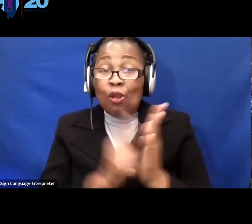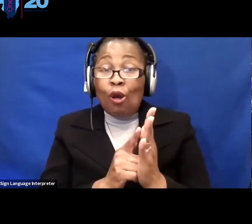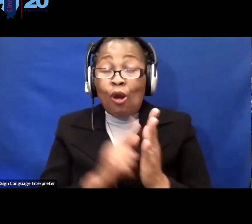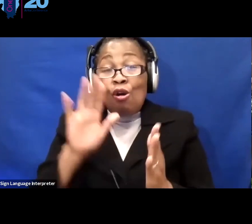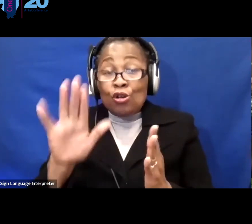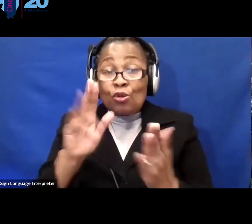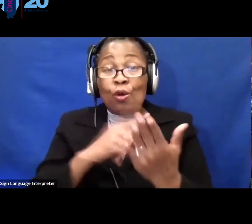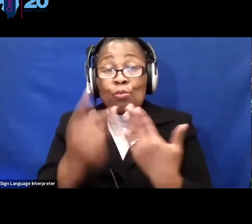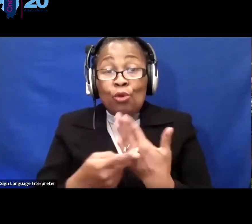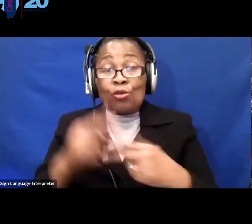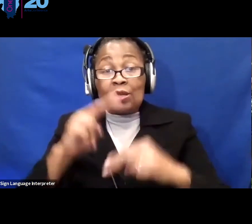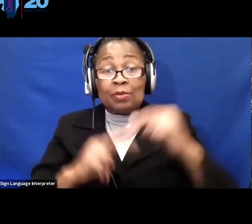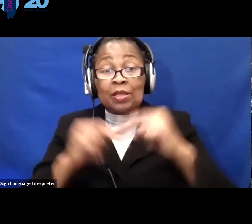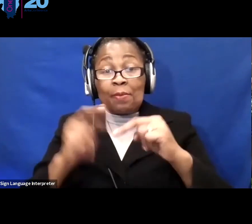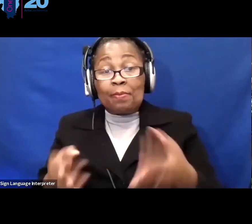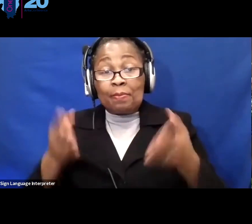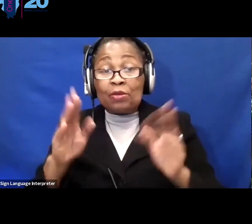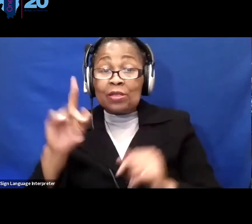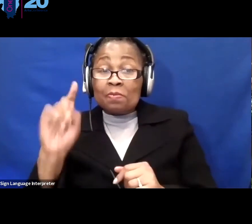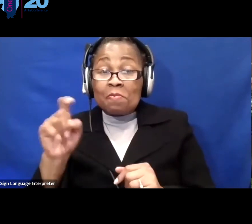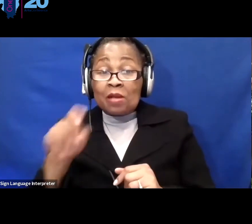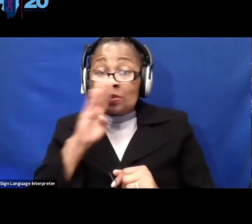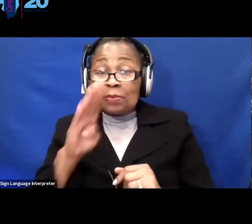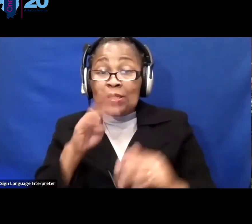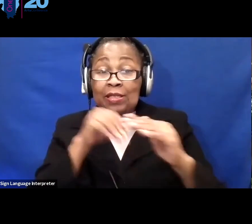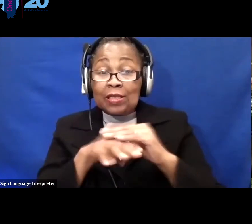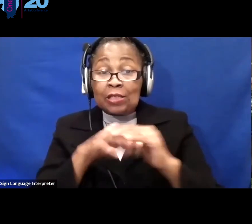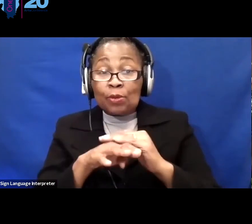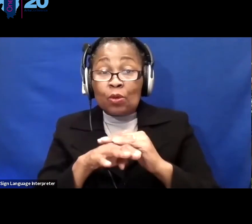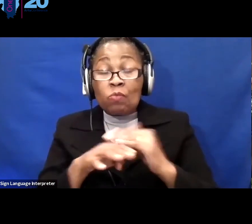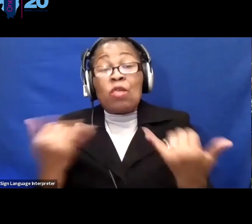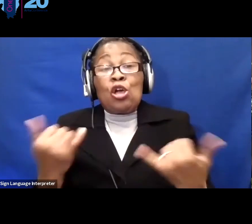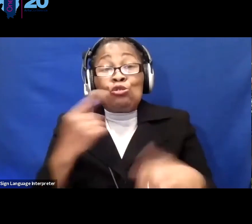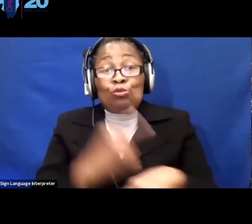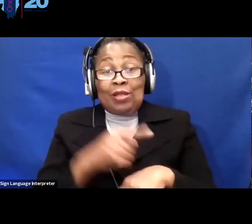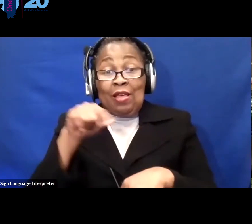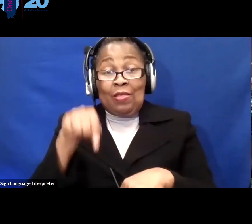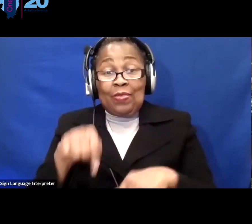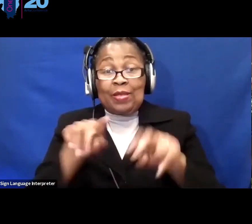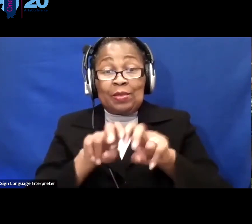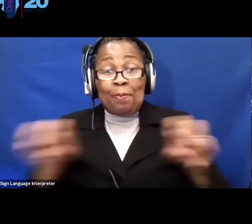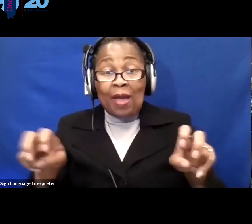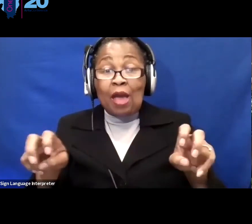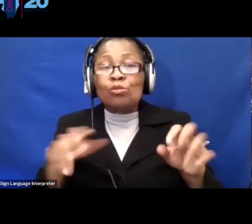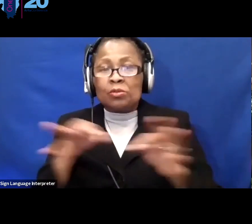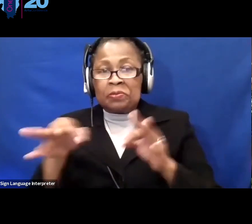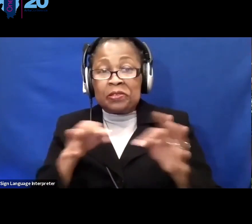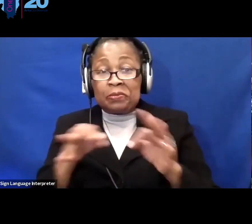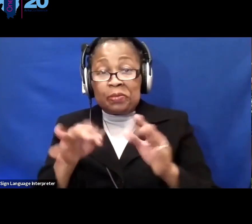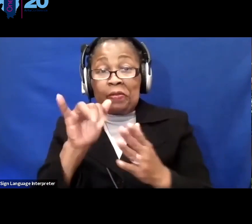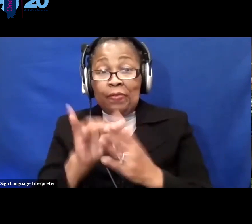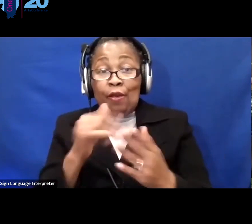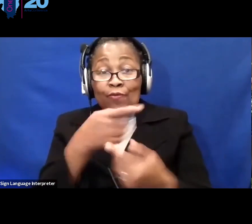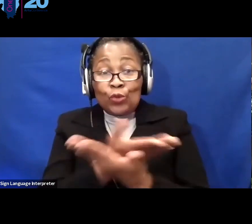programs and facilities be accessible. This panel today is going to demystify all of that for you. And I'm honored to say